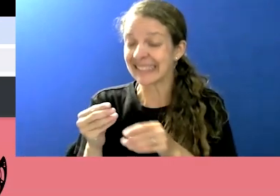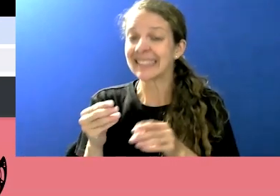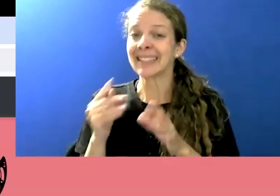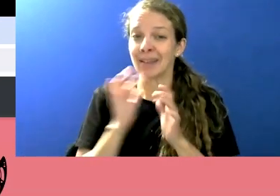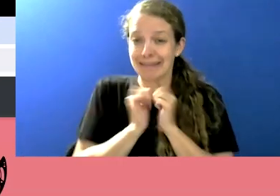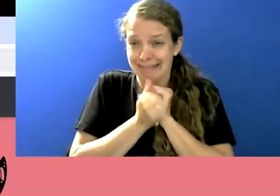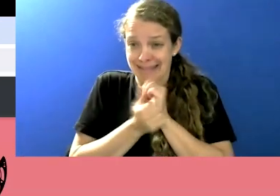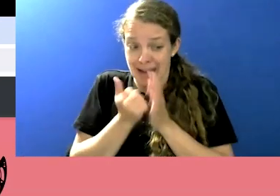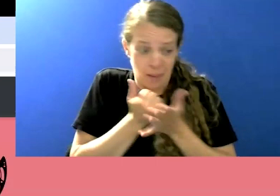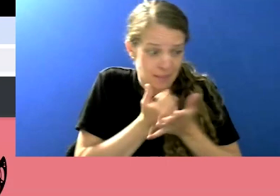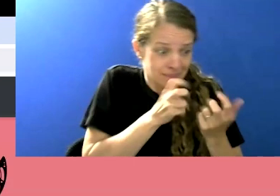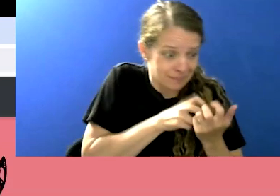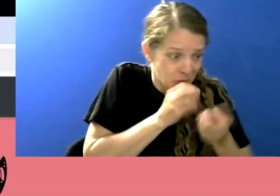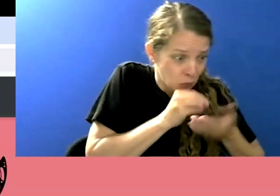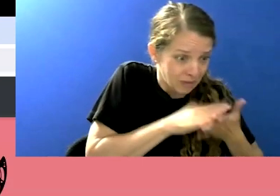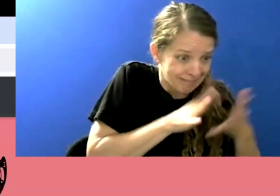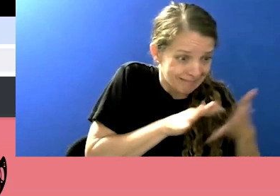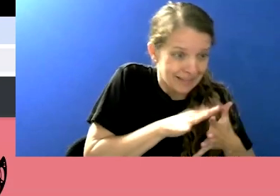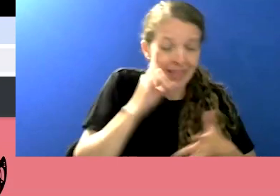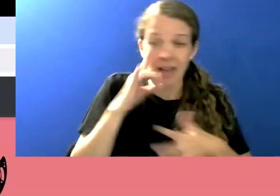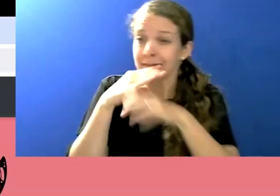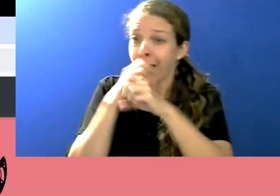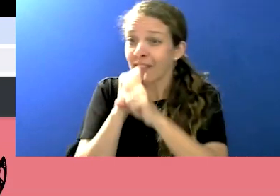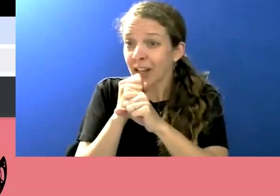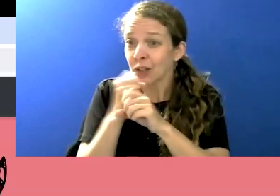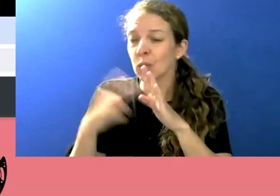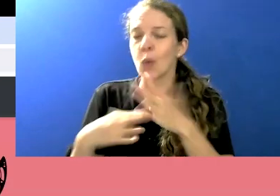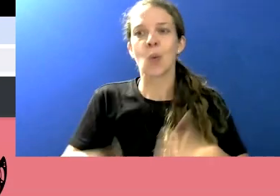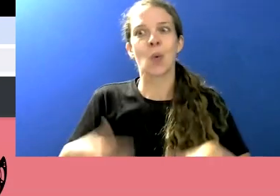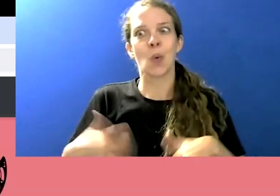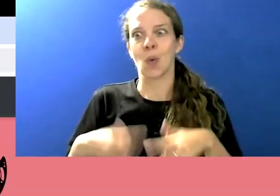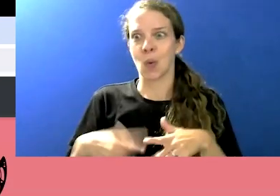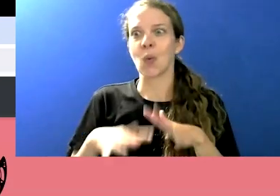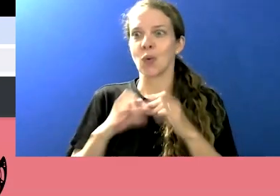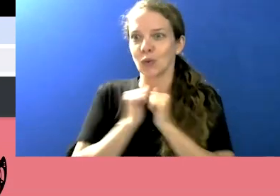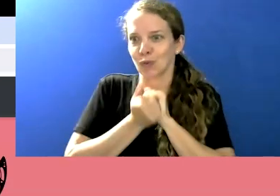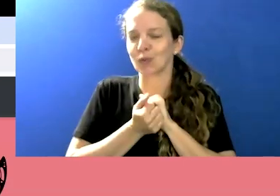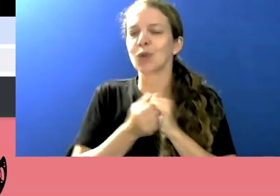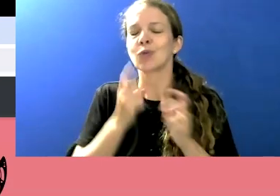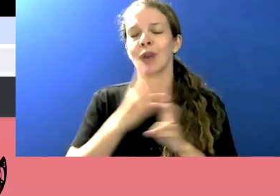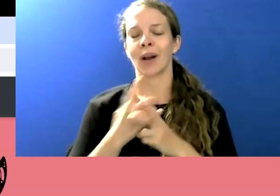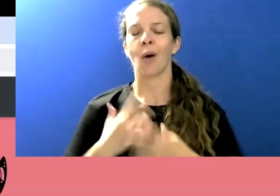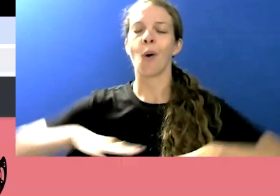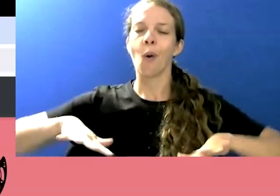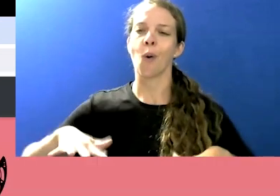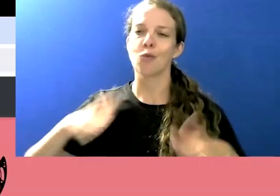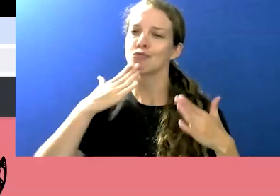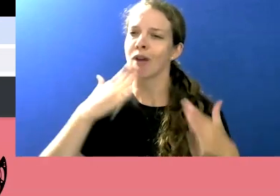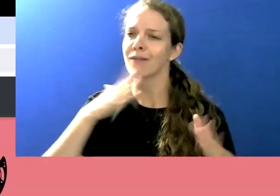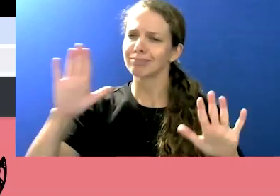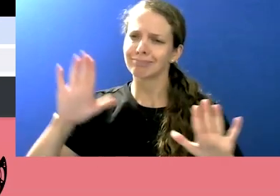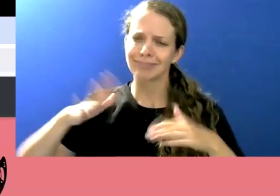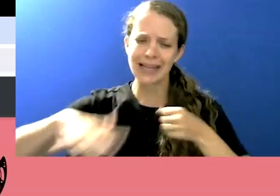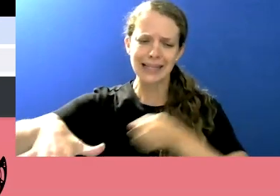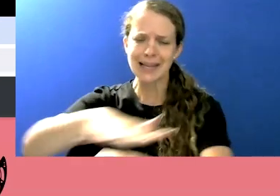trying to help students and think about confidentiality and all that stuff. So right now, like I said, we're very grateful that we have this amazing space at the